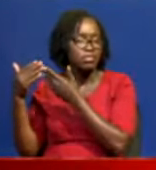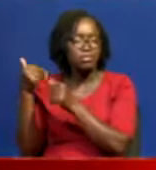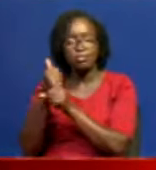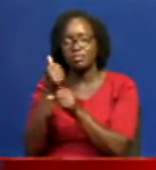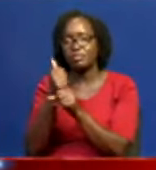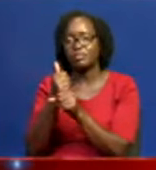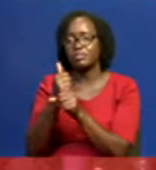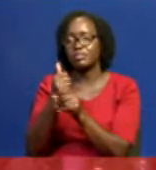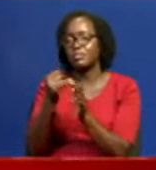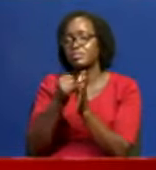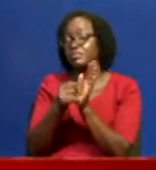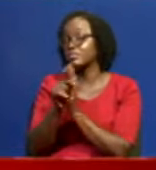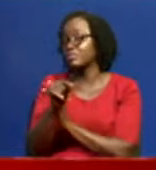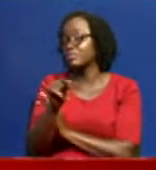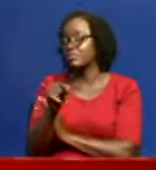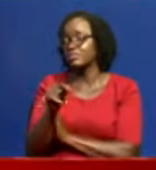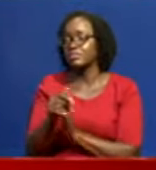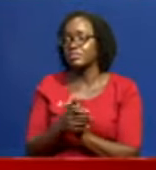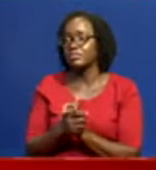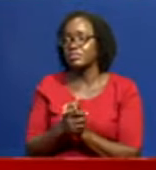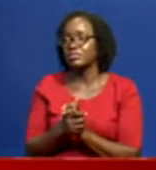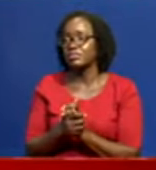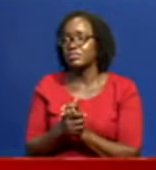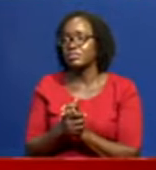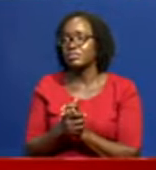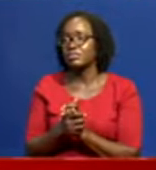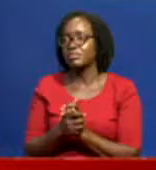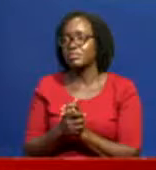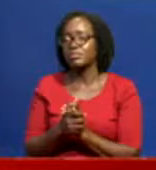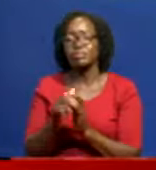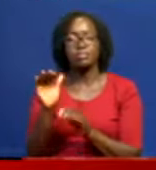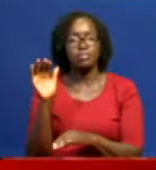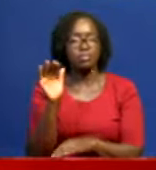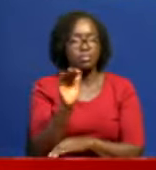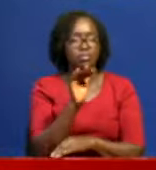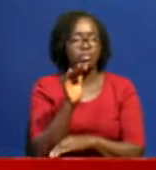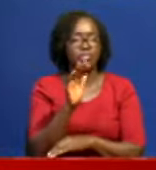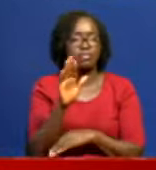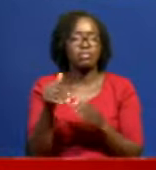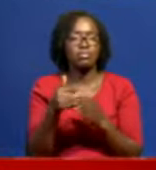to do just that. And I'm asking